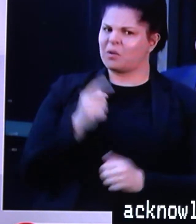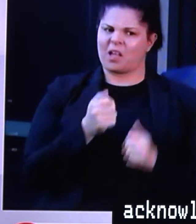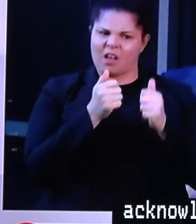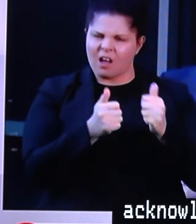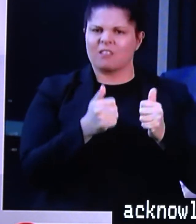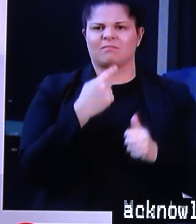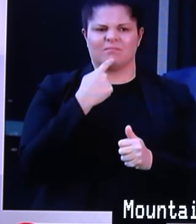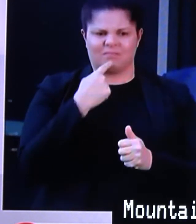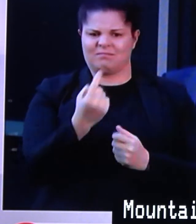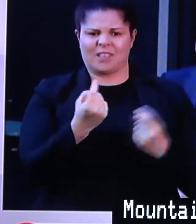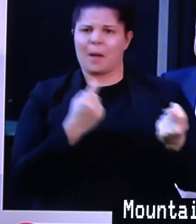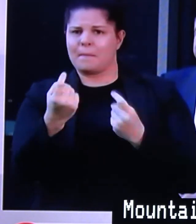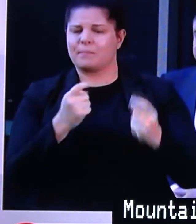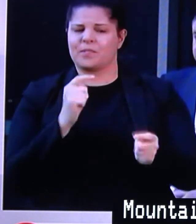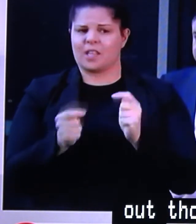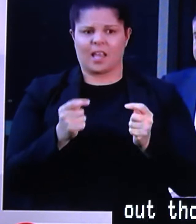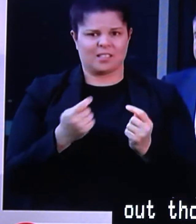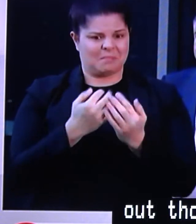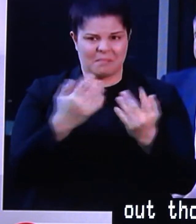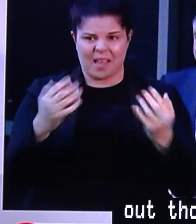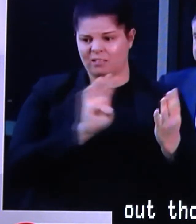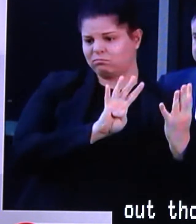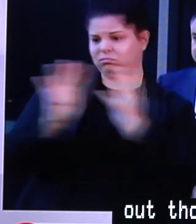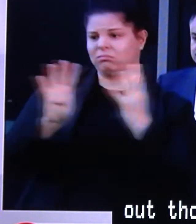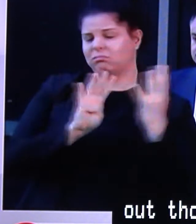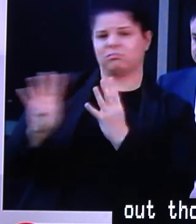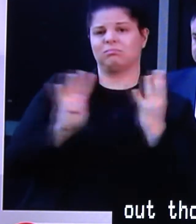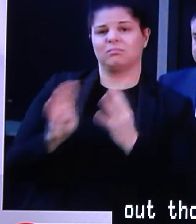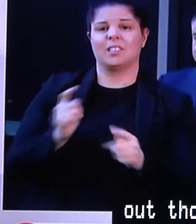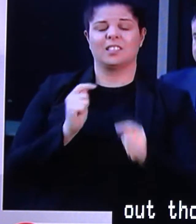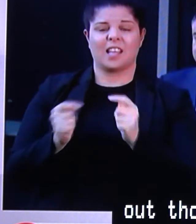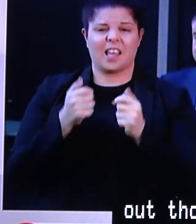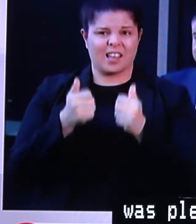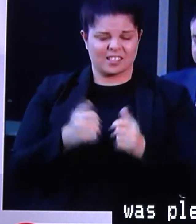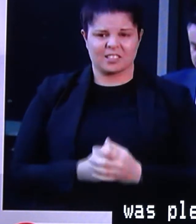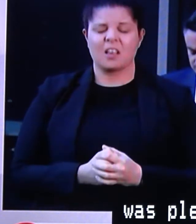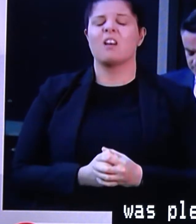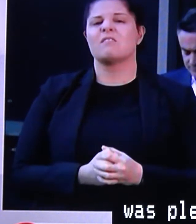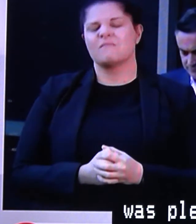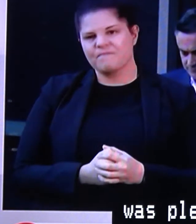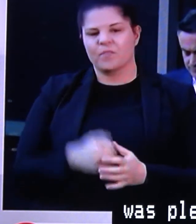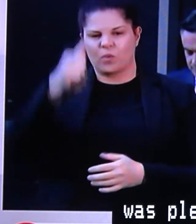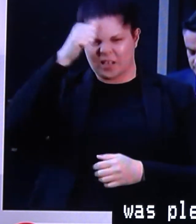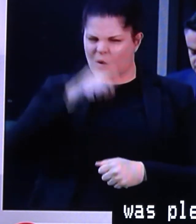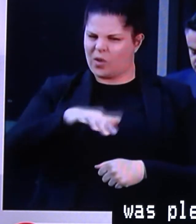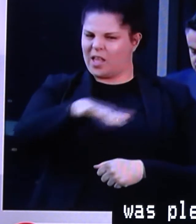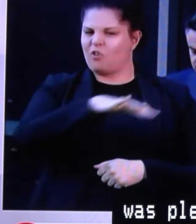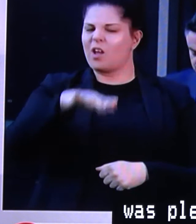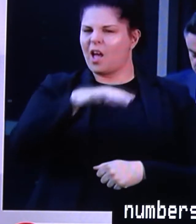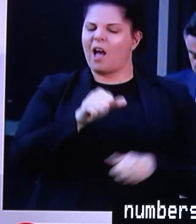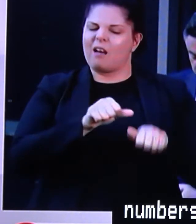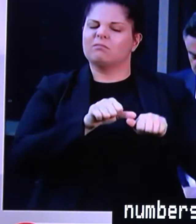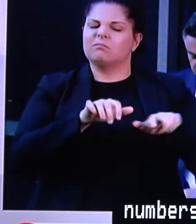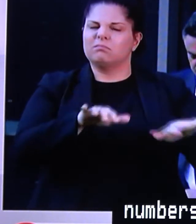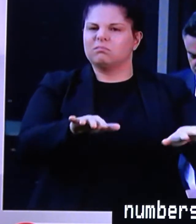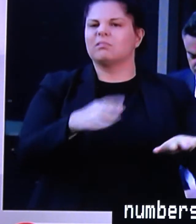see them turn out in numbers and get tested, which has assured us that there isn't more widespread community transmission in those areas.